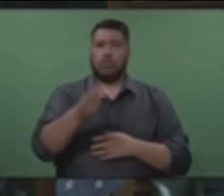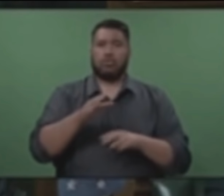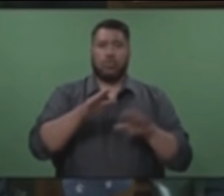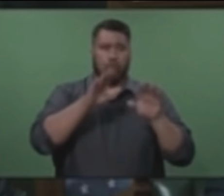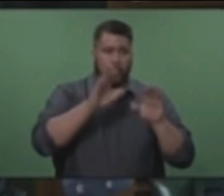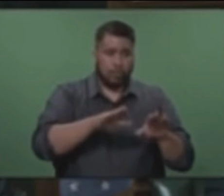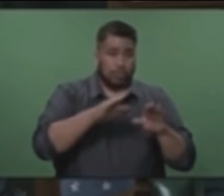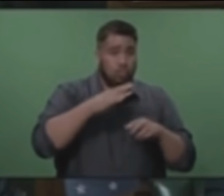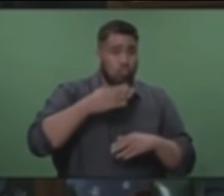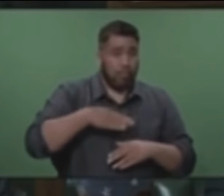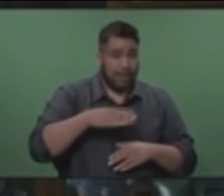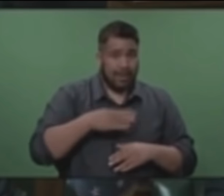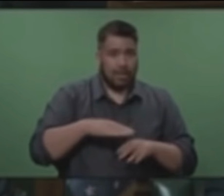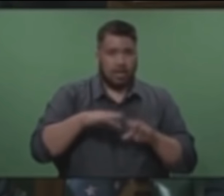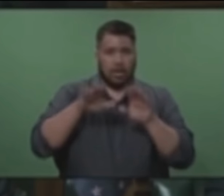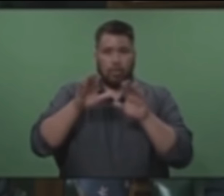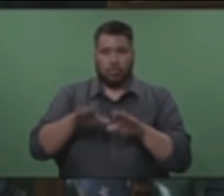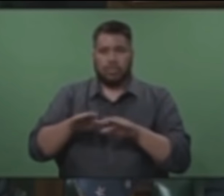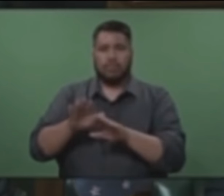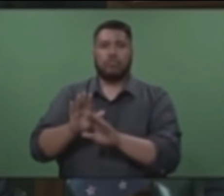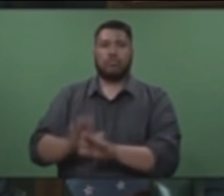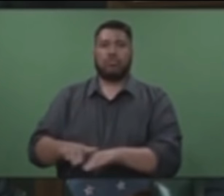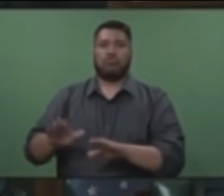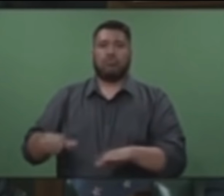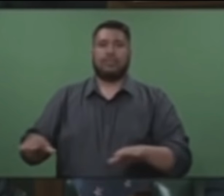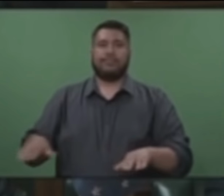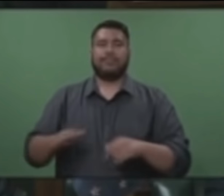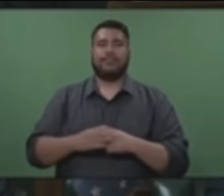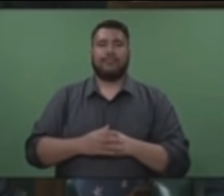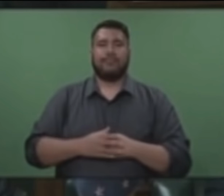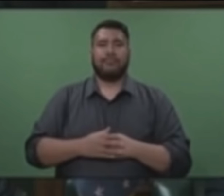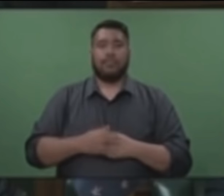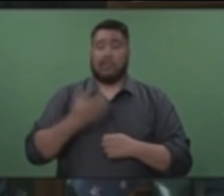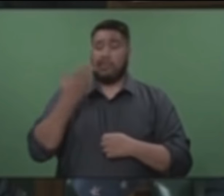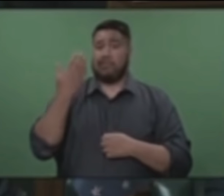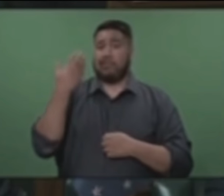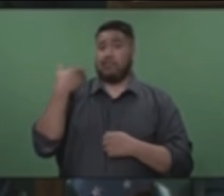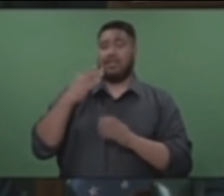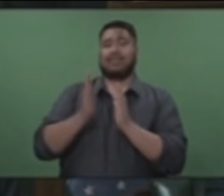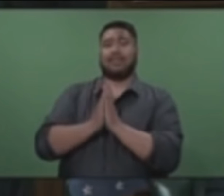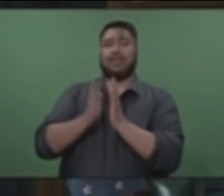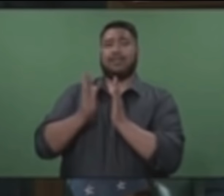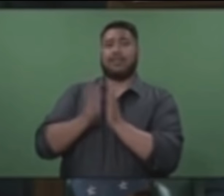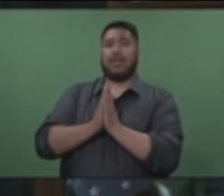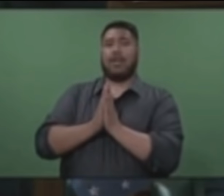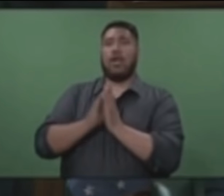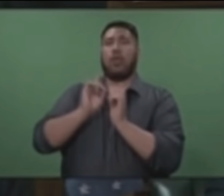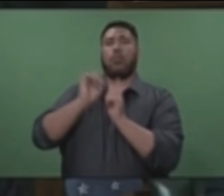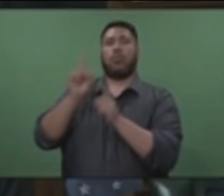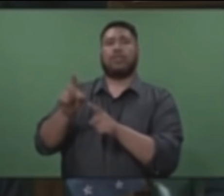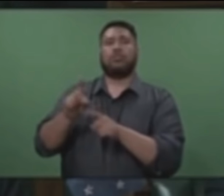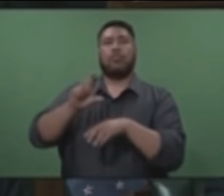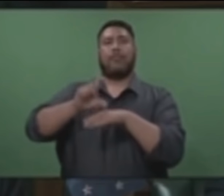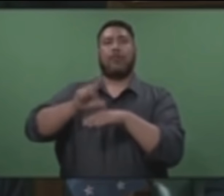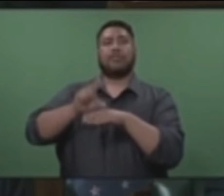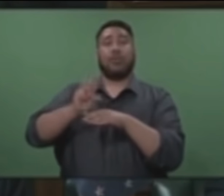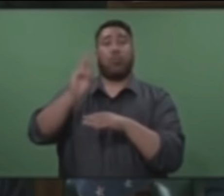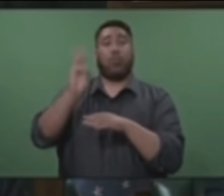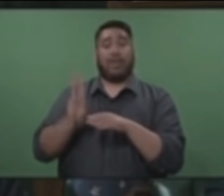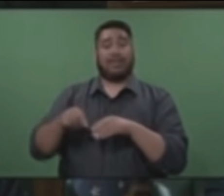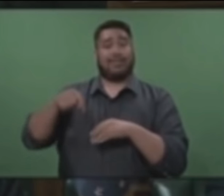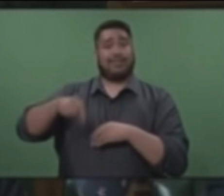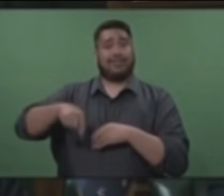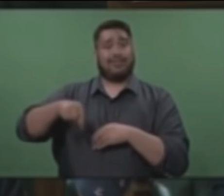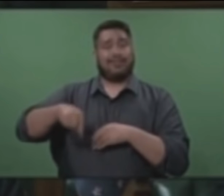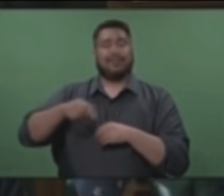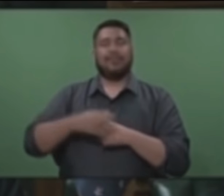faith. As I left the mosque I visited on Sunday here in Wellington, a child,